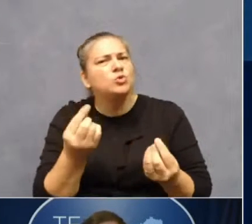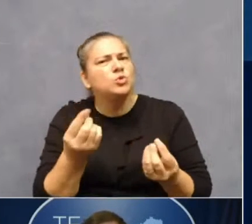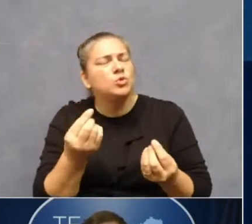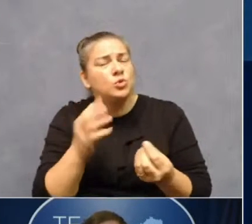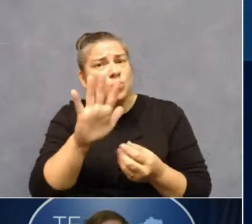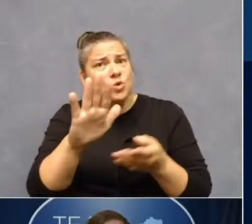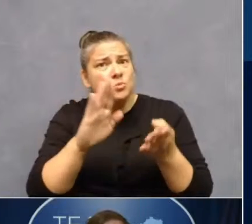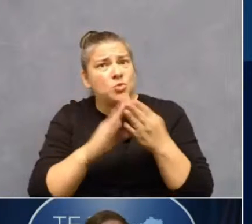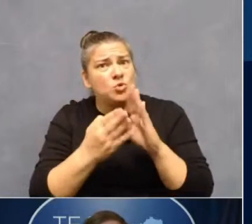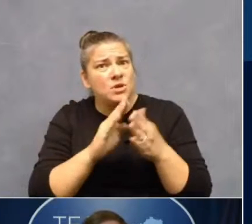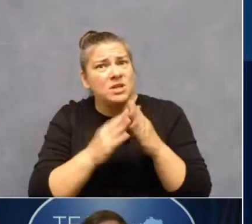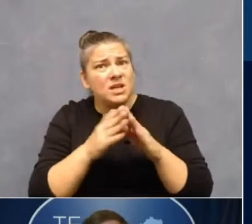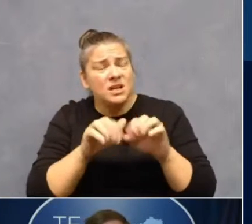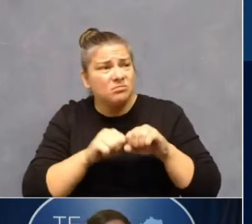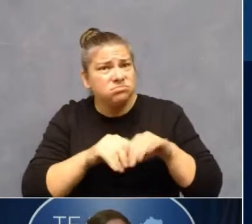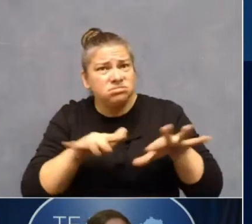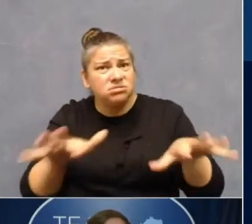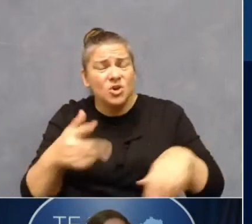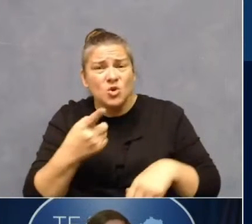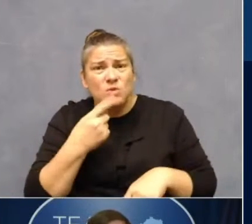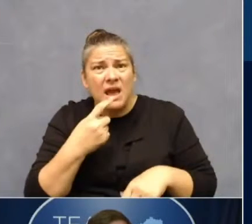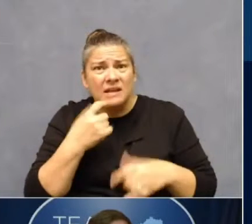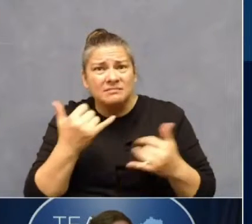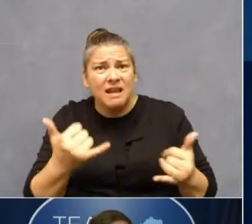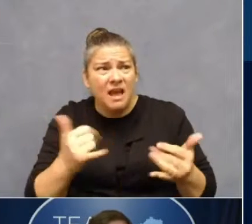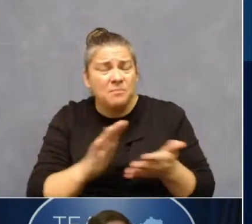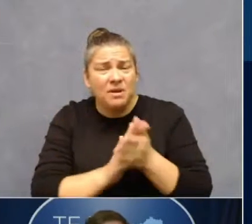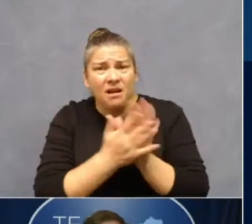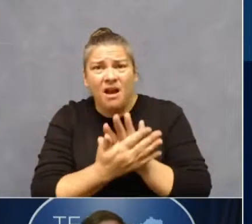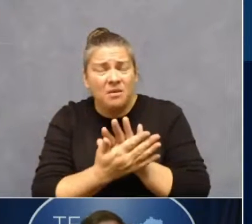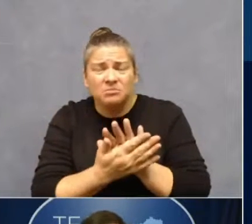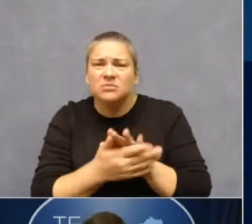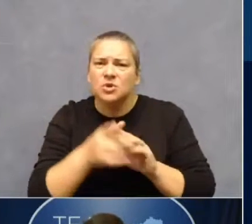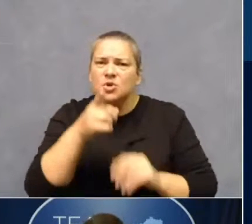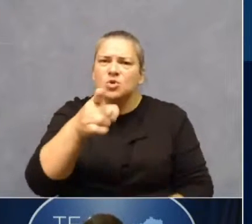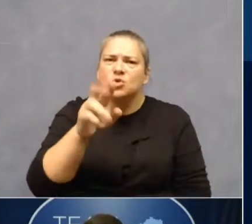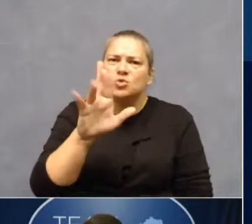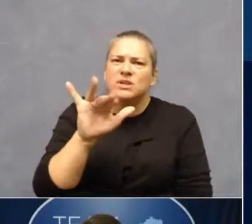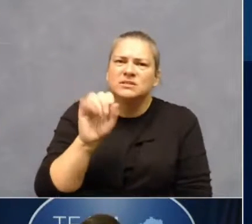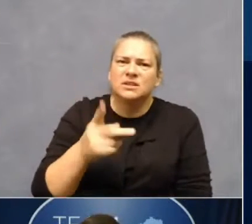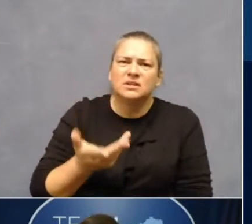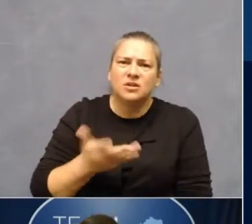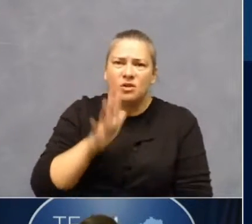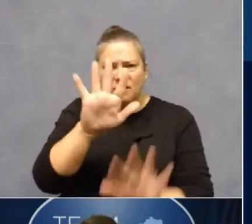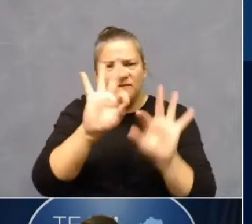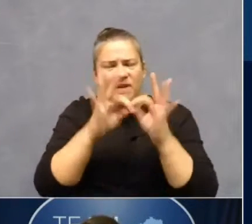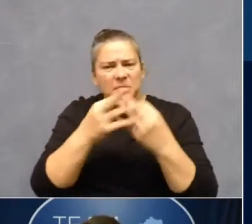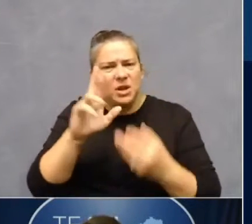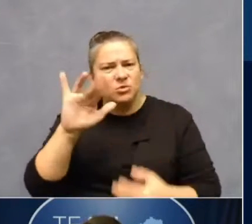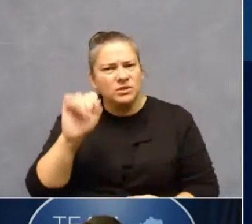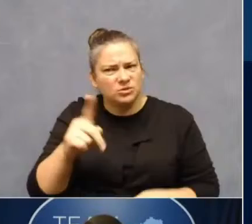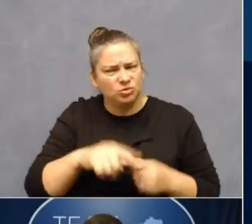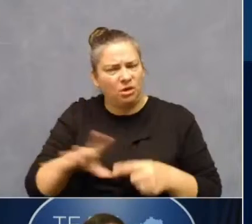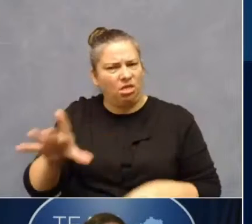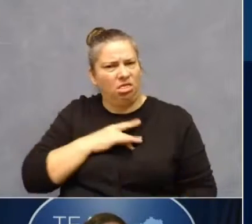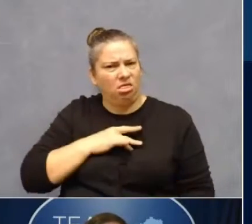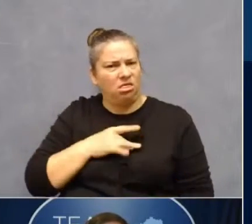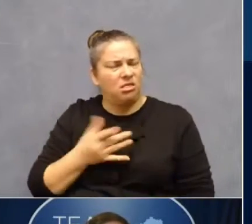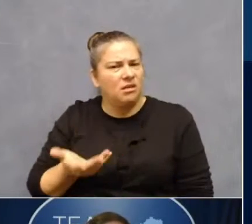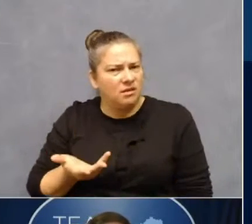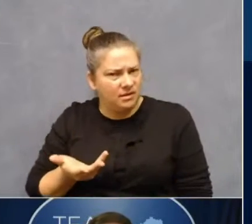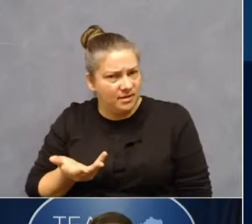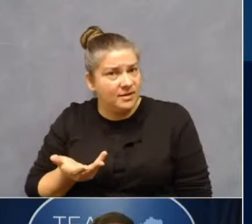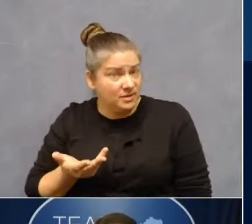community is up to the red level, which means you are more at risk and your family's more at risk at getting this than ever before? So here are